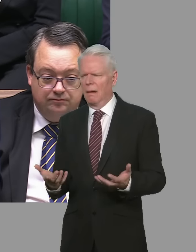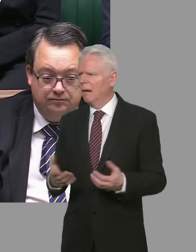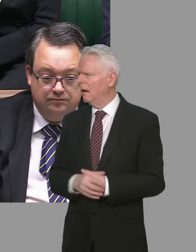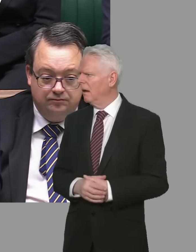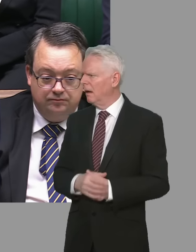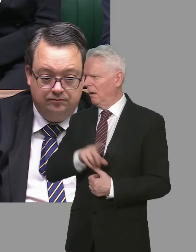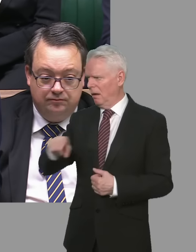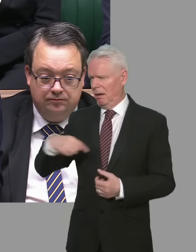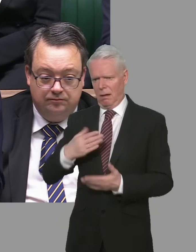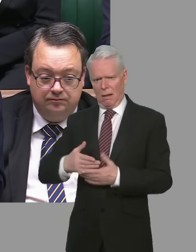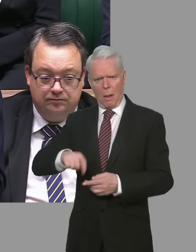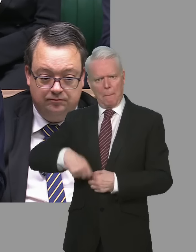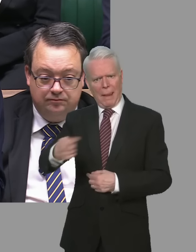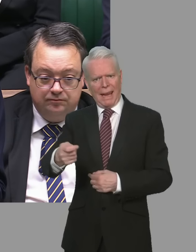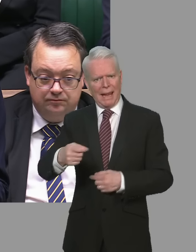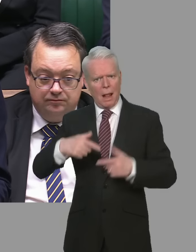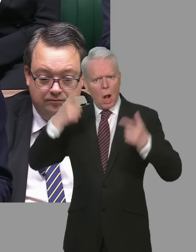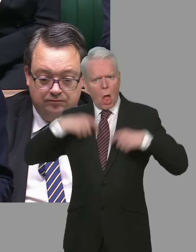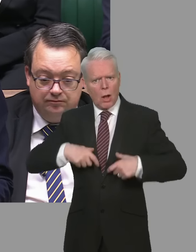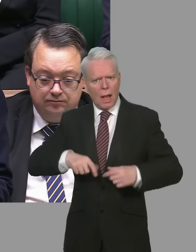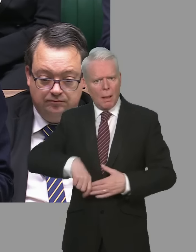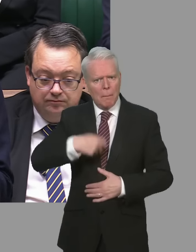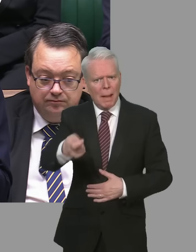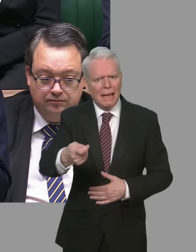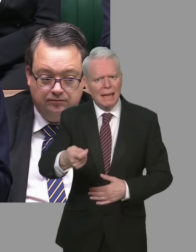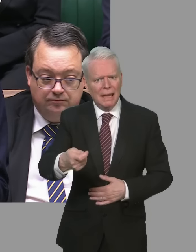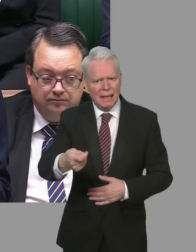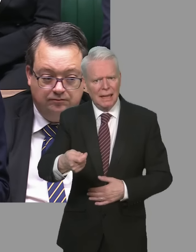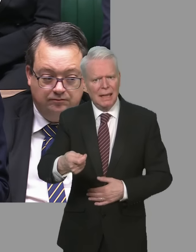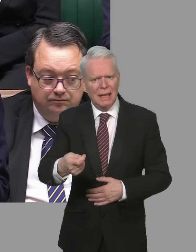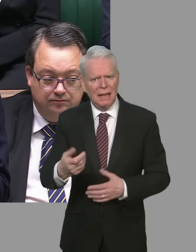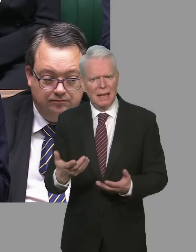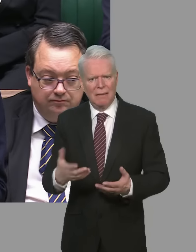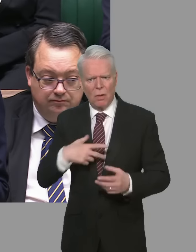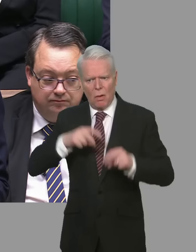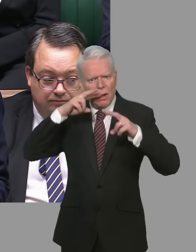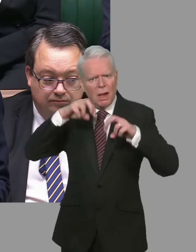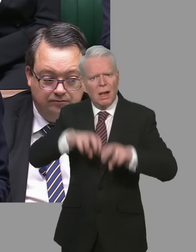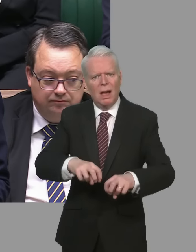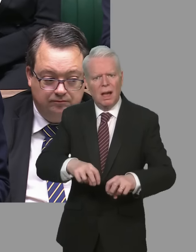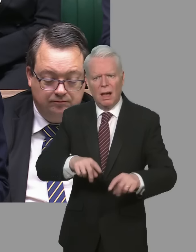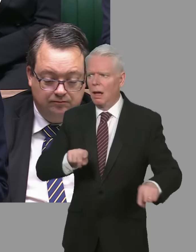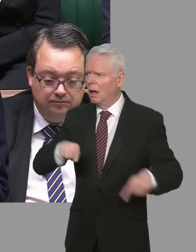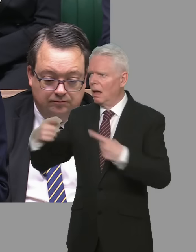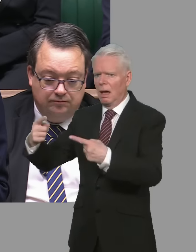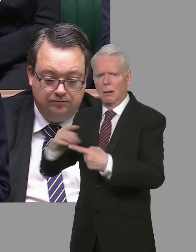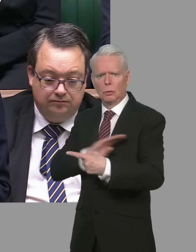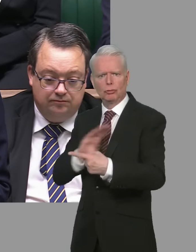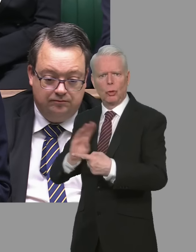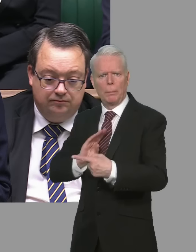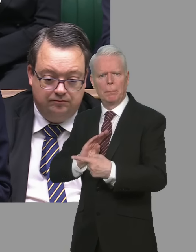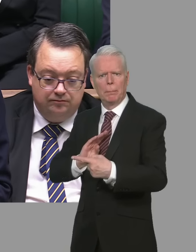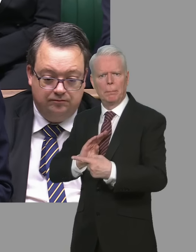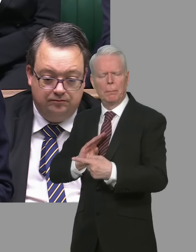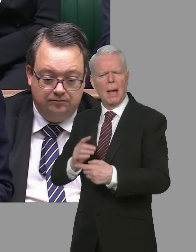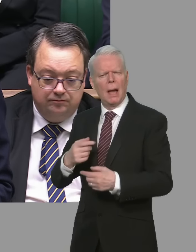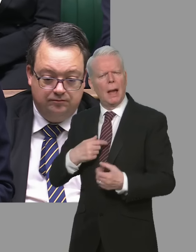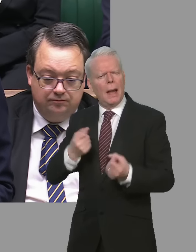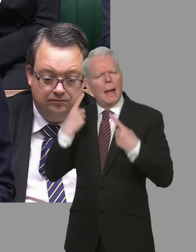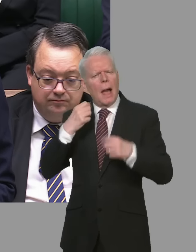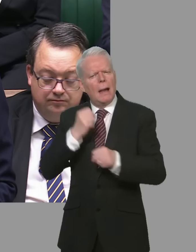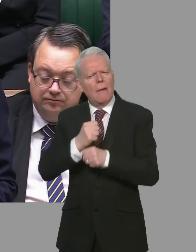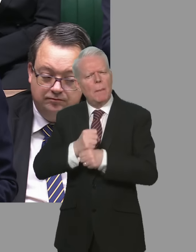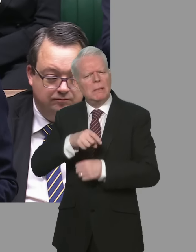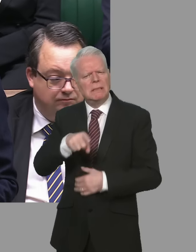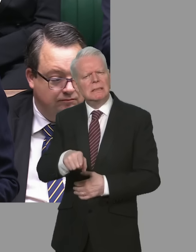rightly to have paused its bill. Will it please use this opportunity to think again and take